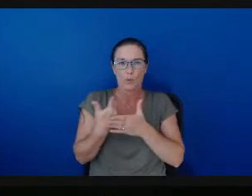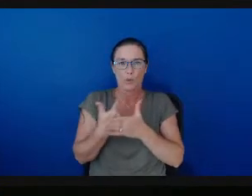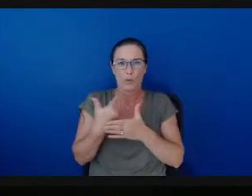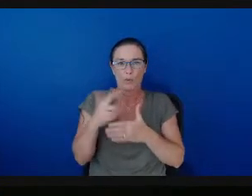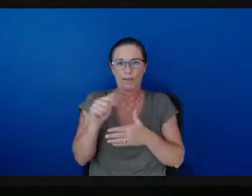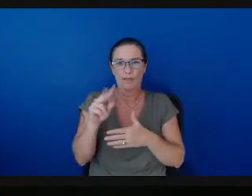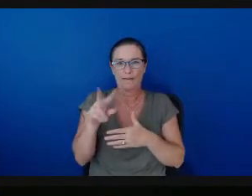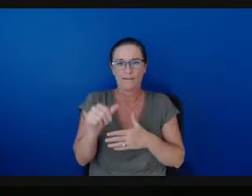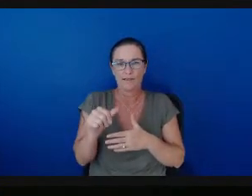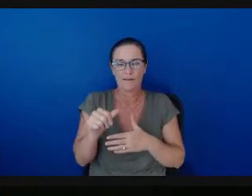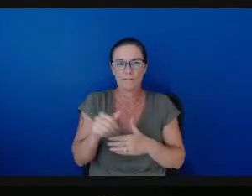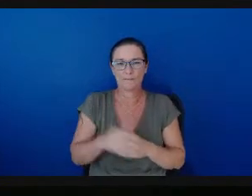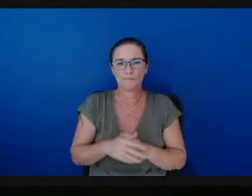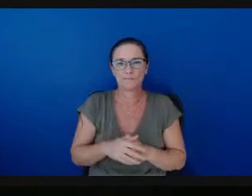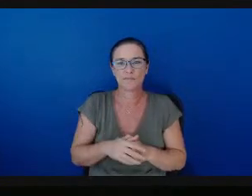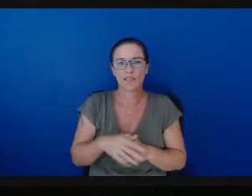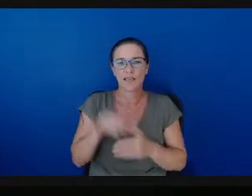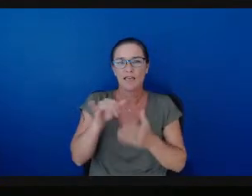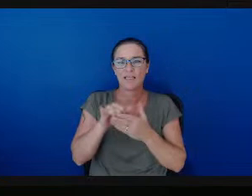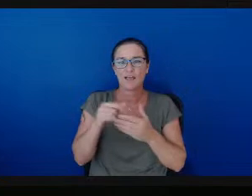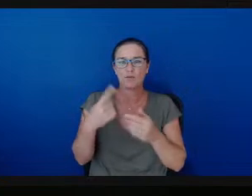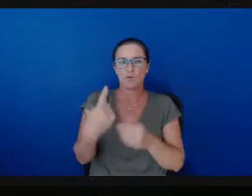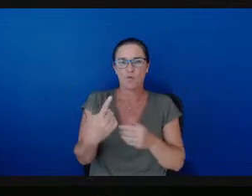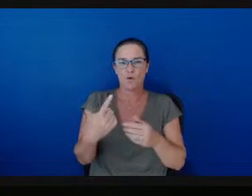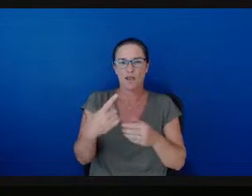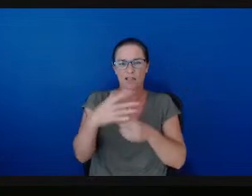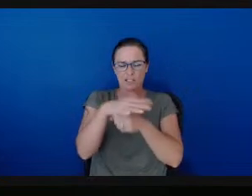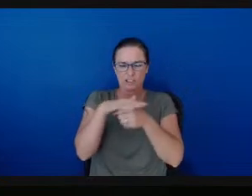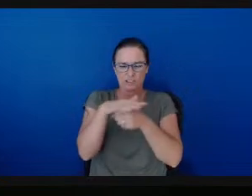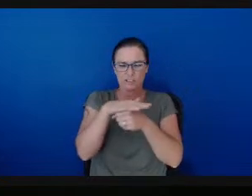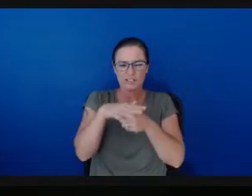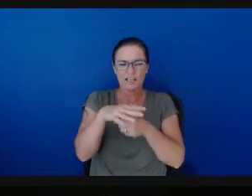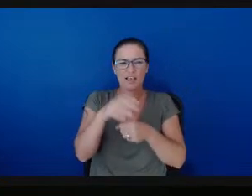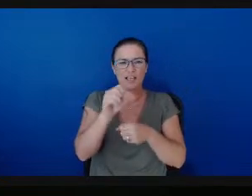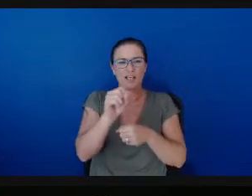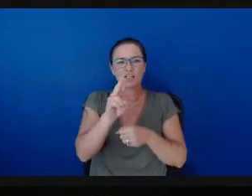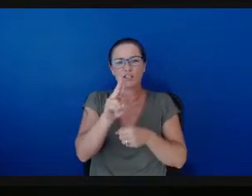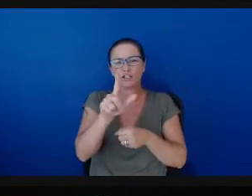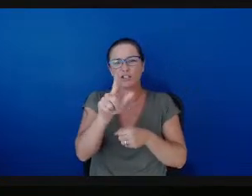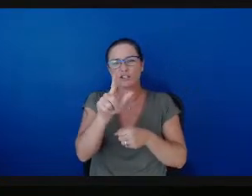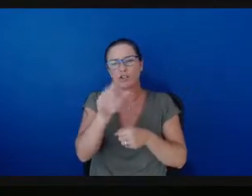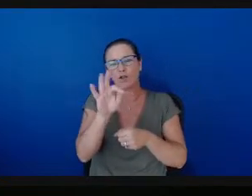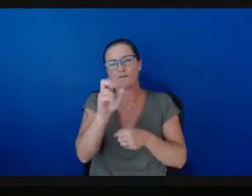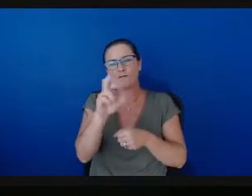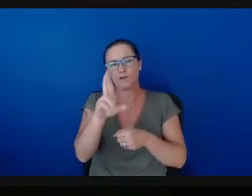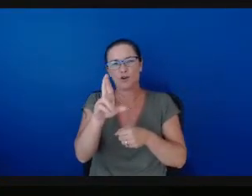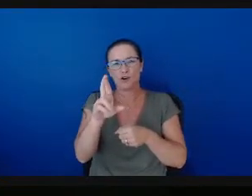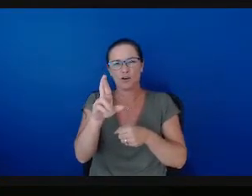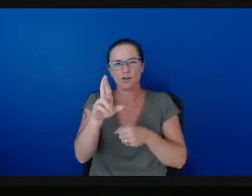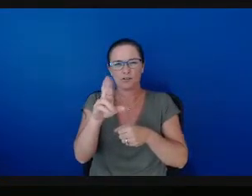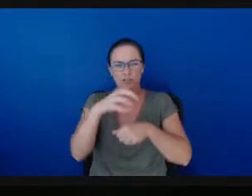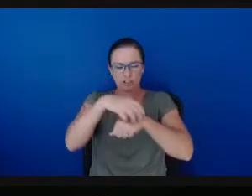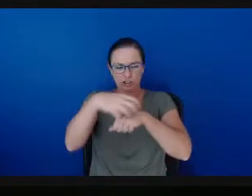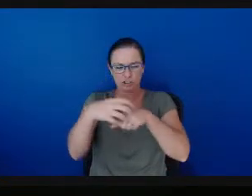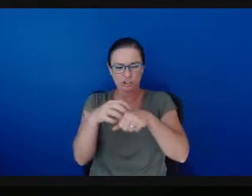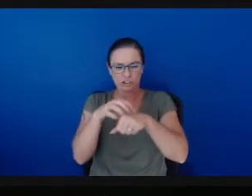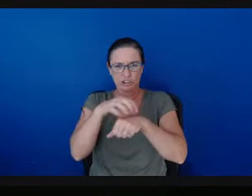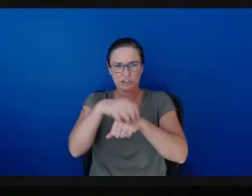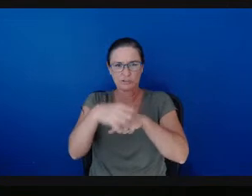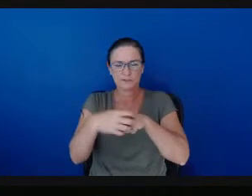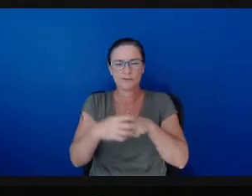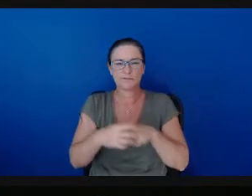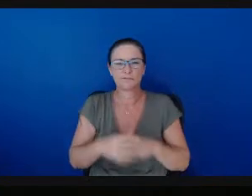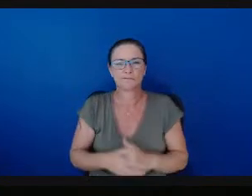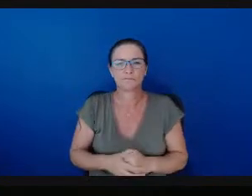here. You see this one patch of very sulfurous rock, a gas vent depositing sulfur compounds